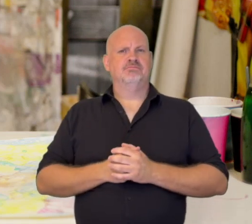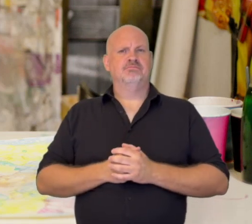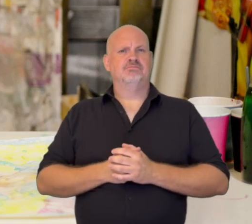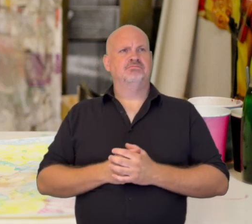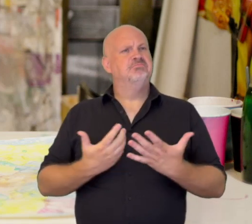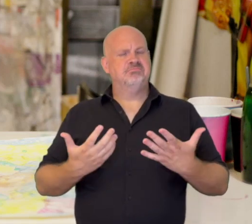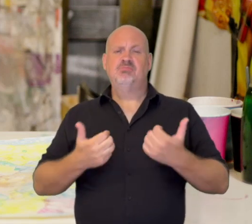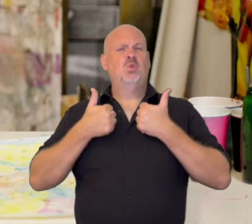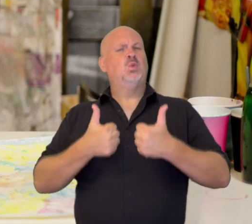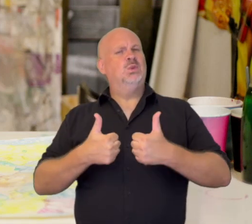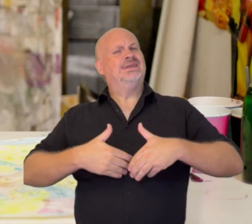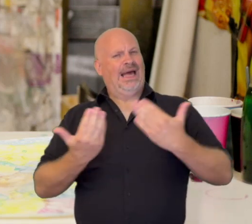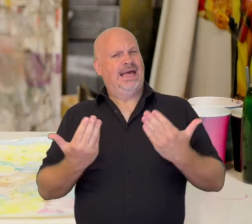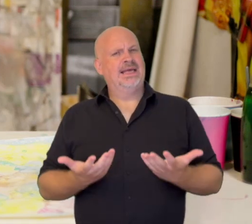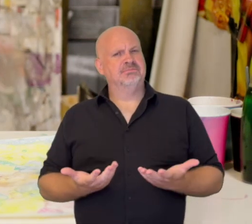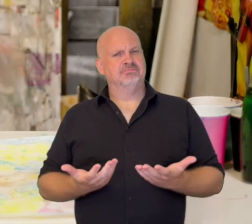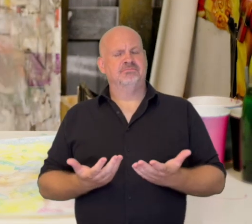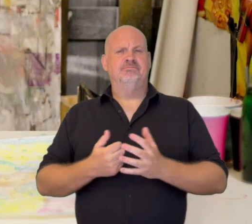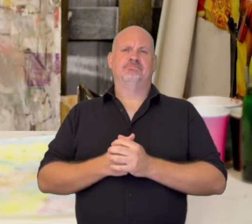it's a good day.